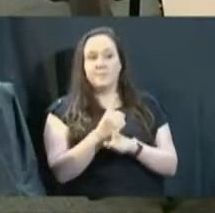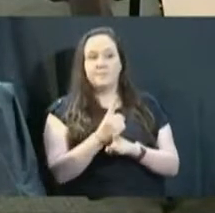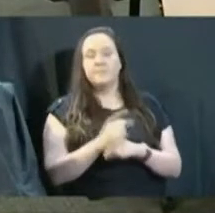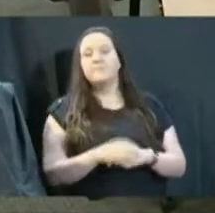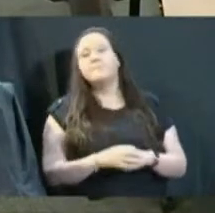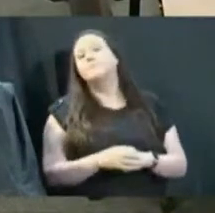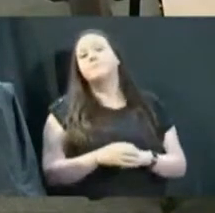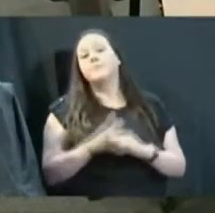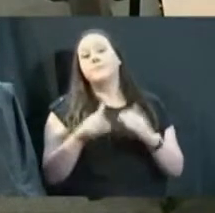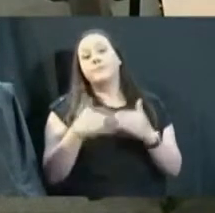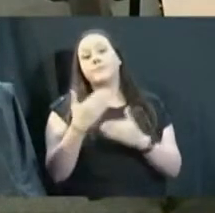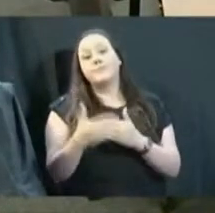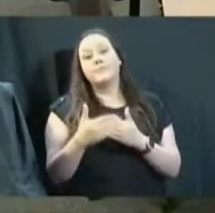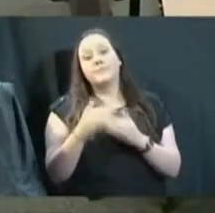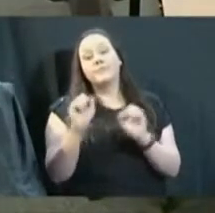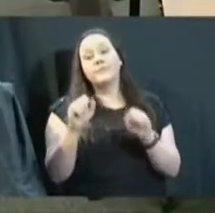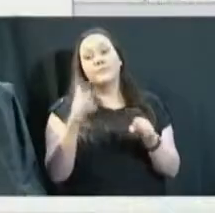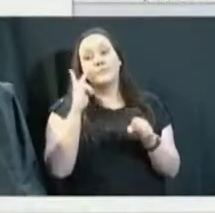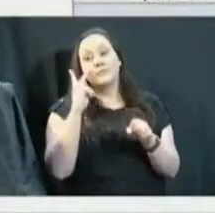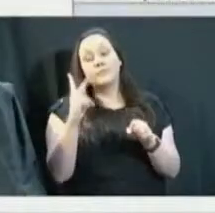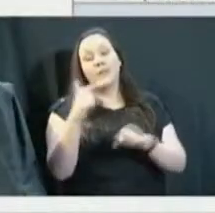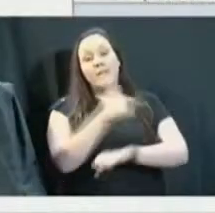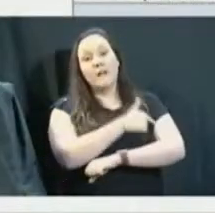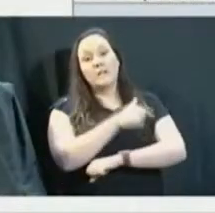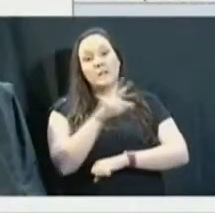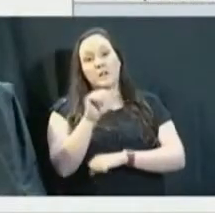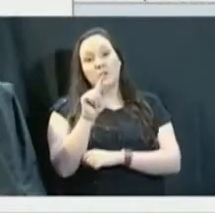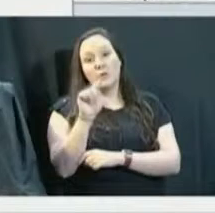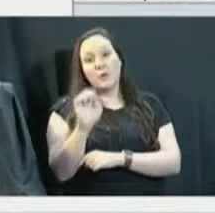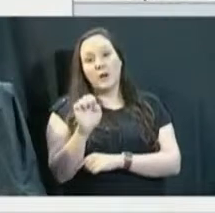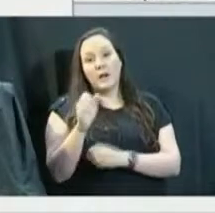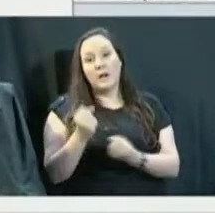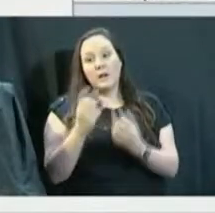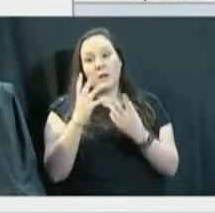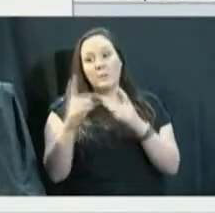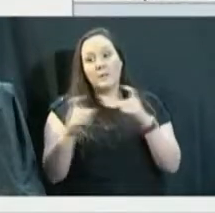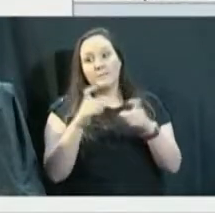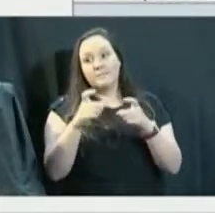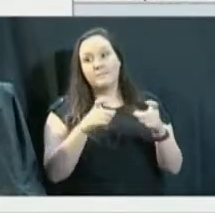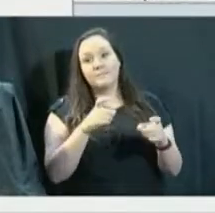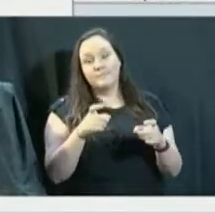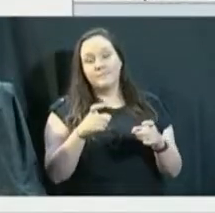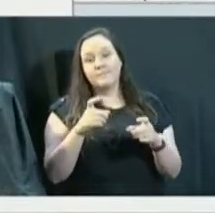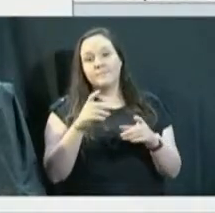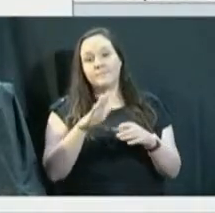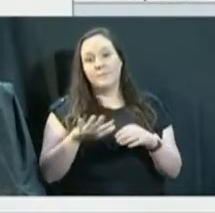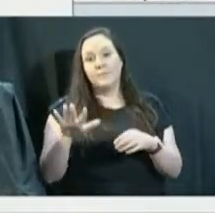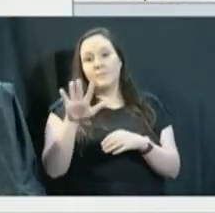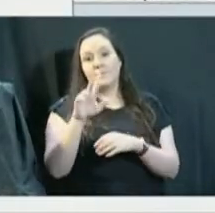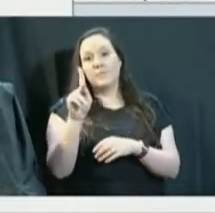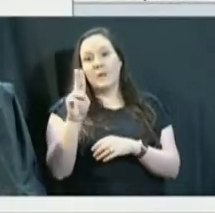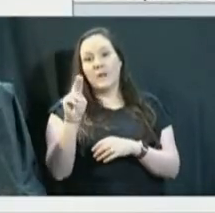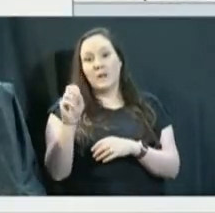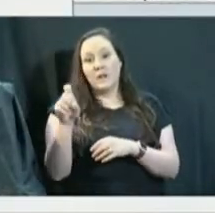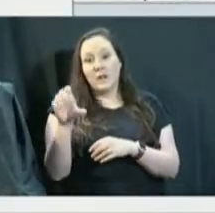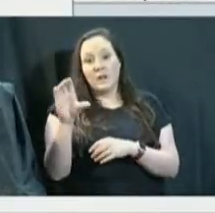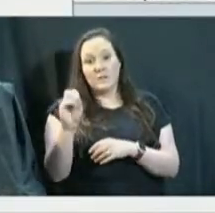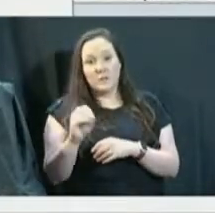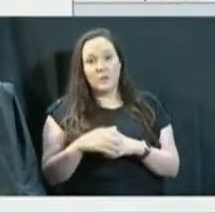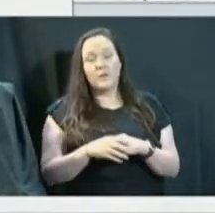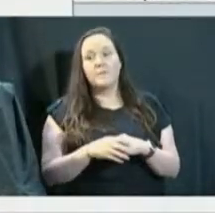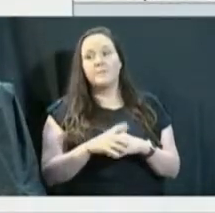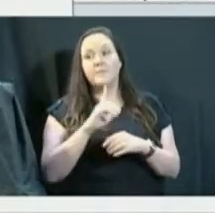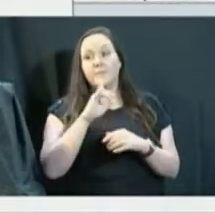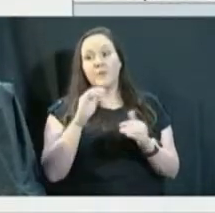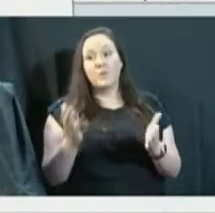And then on the next graph, you can see vaccination rates or table among Knox County residents. The really encouraging